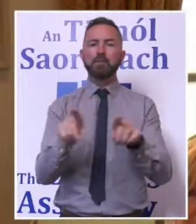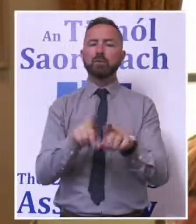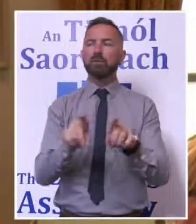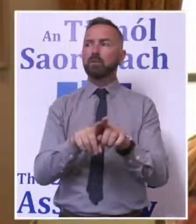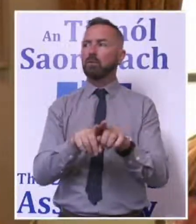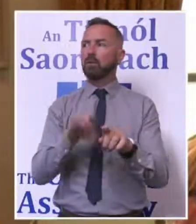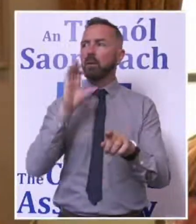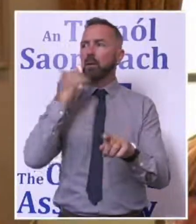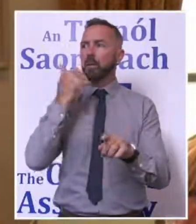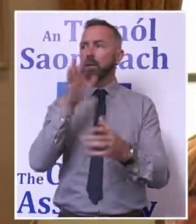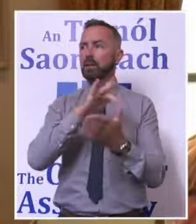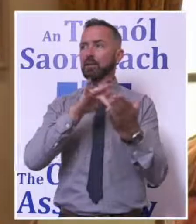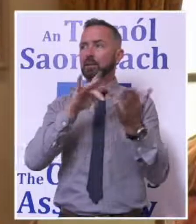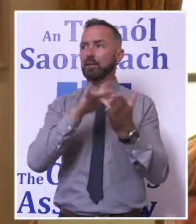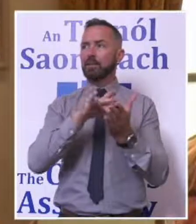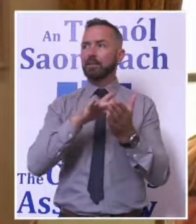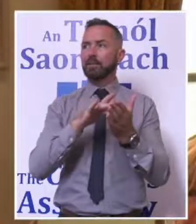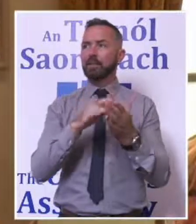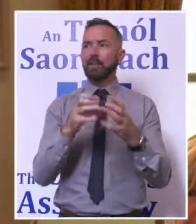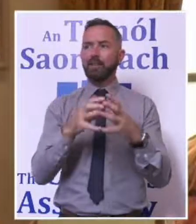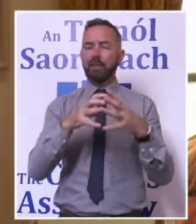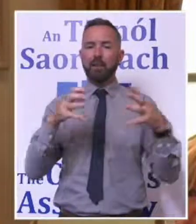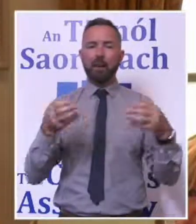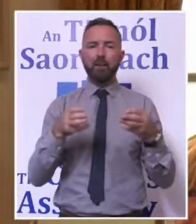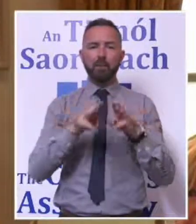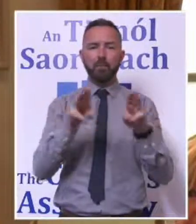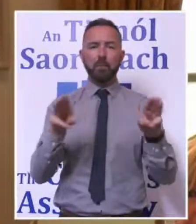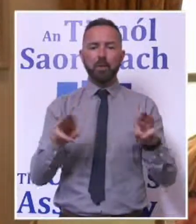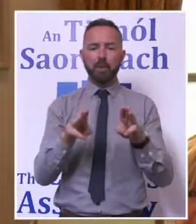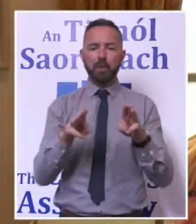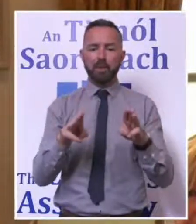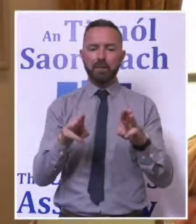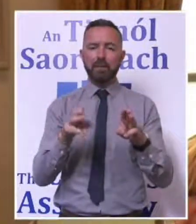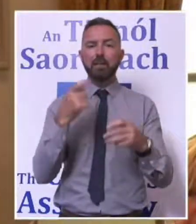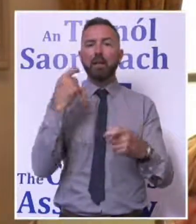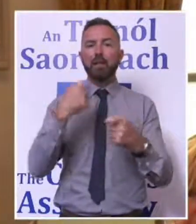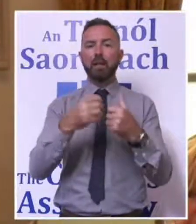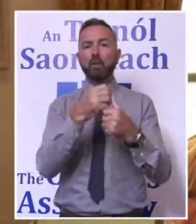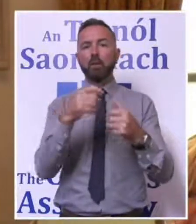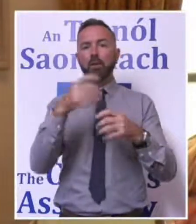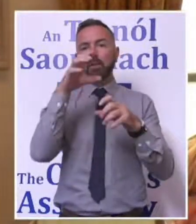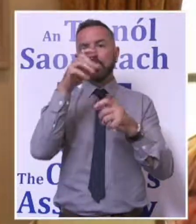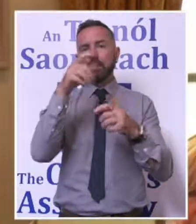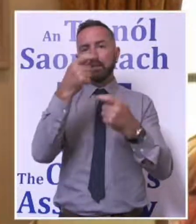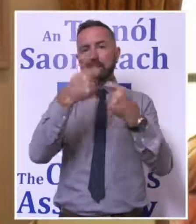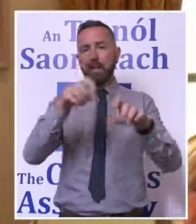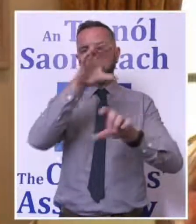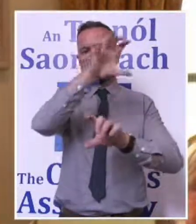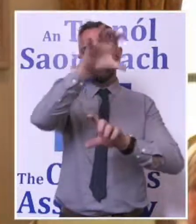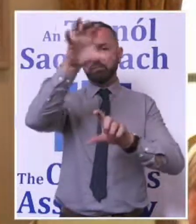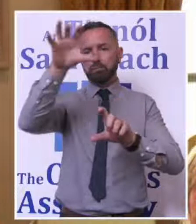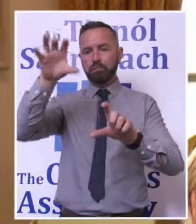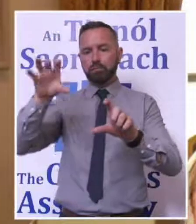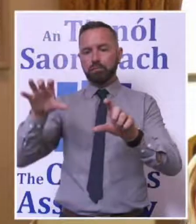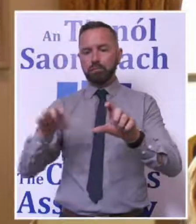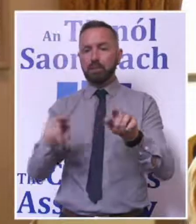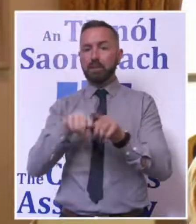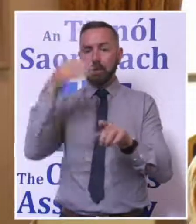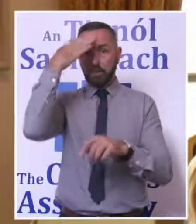because the city is has a larger population, is such a dominant element within the Dublin region, how to ensure parity so